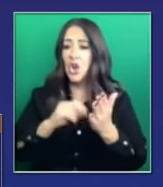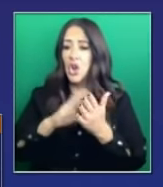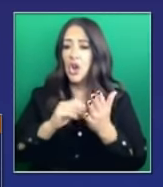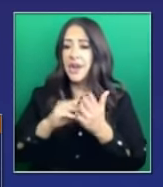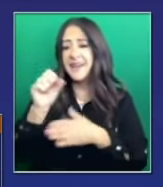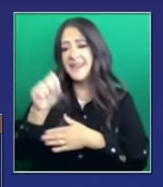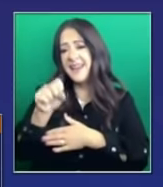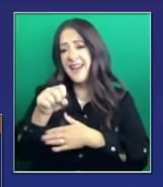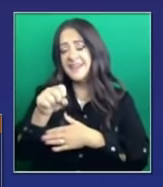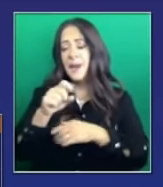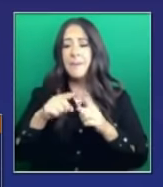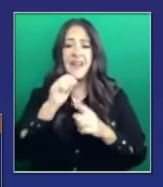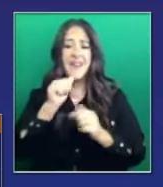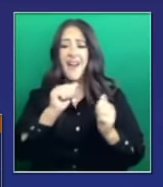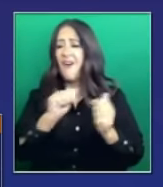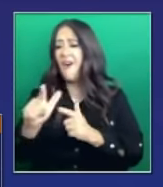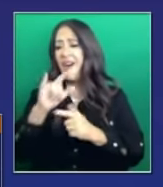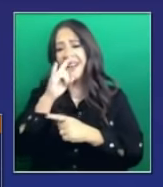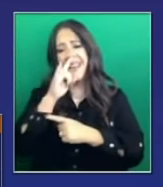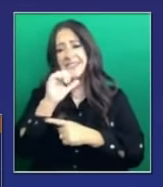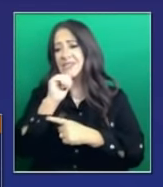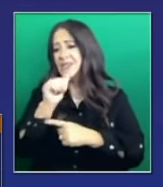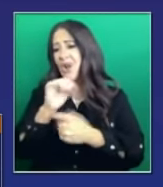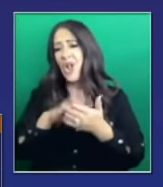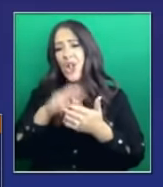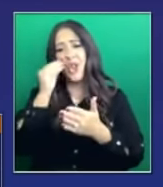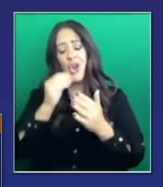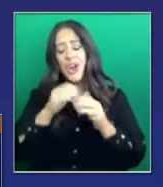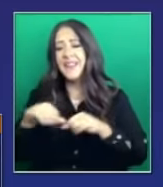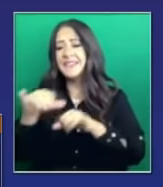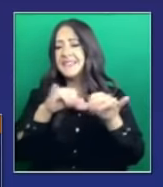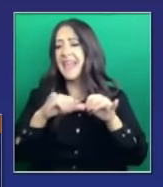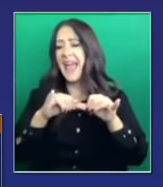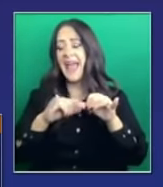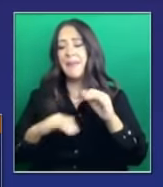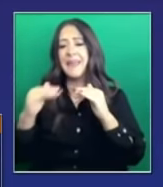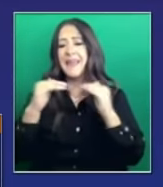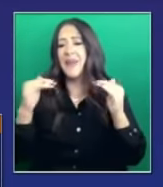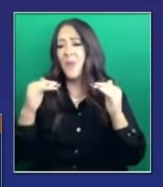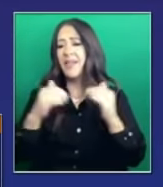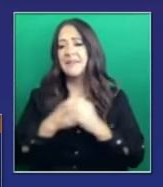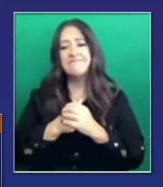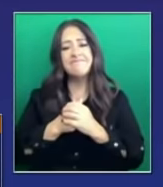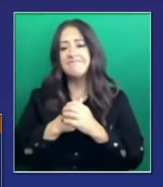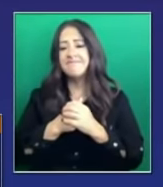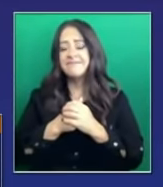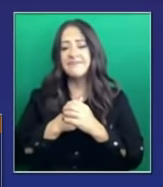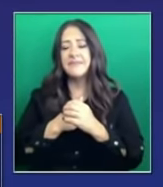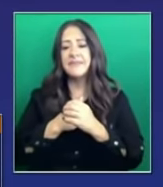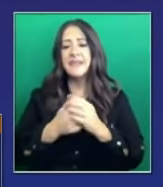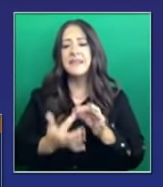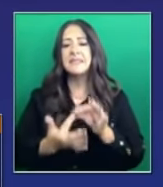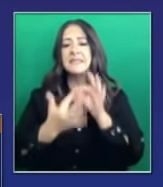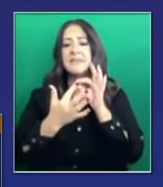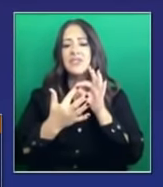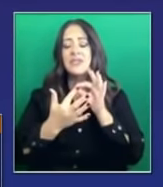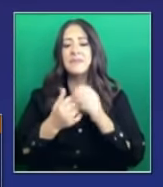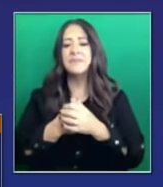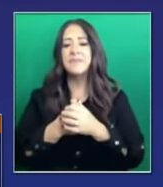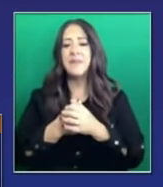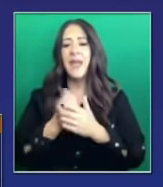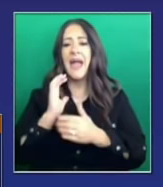equally, particularly our youngest children. And I say that not intellectually. I don't say that on the basis of someone else's analysis or study,